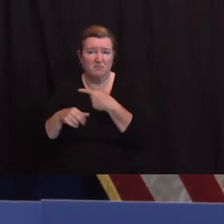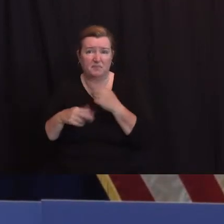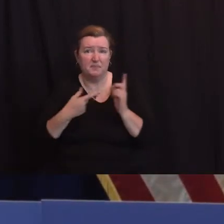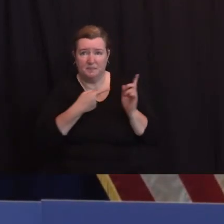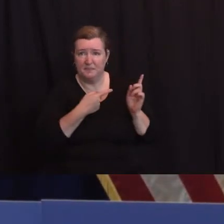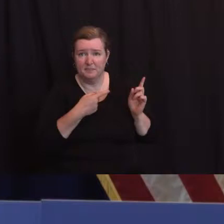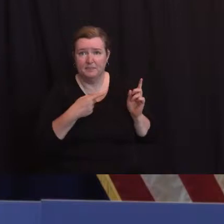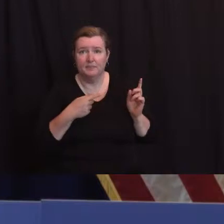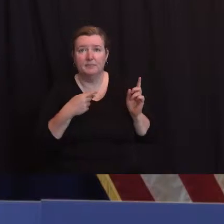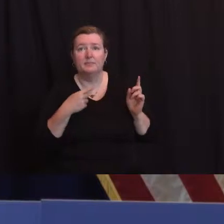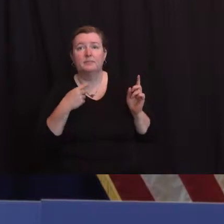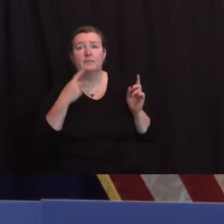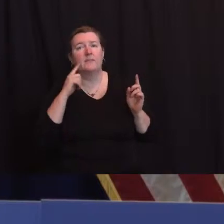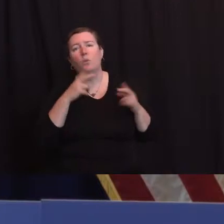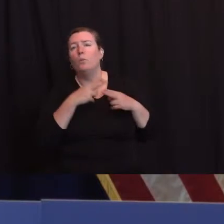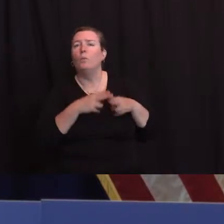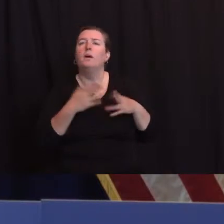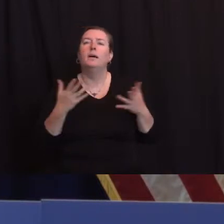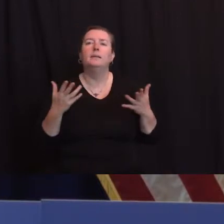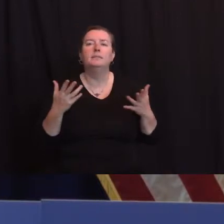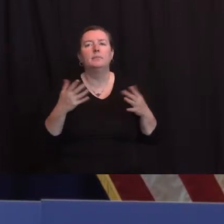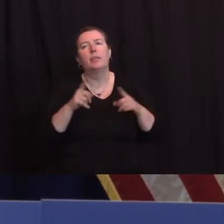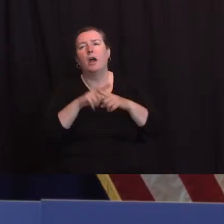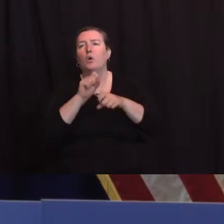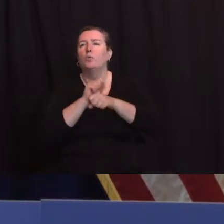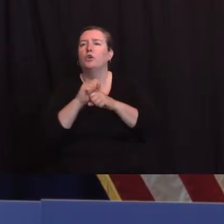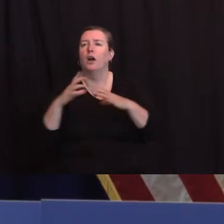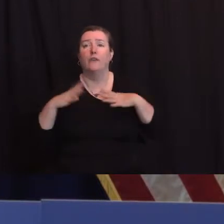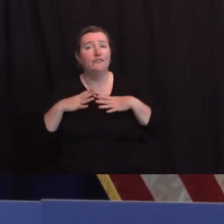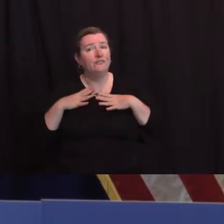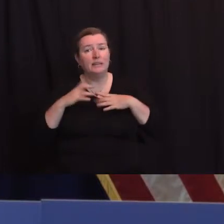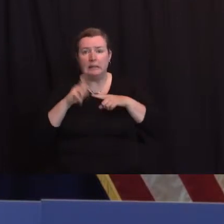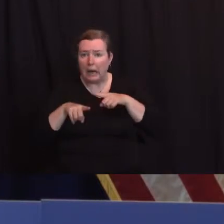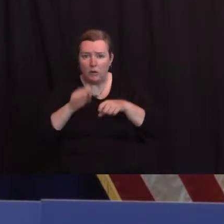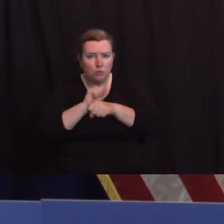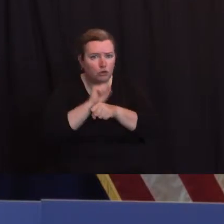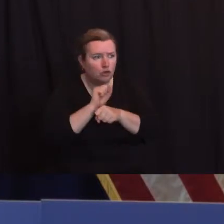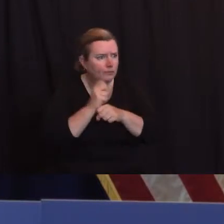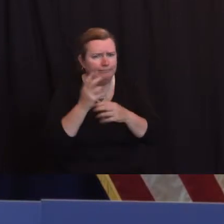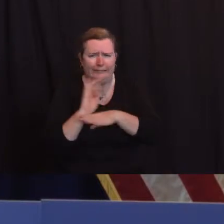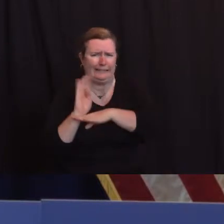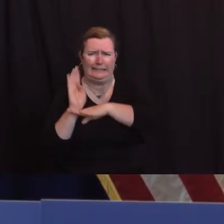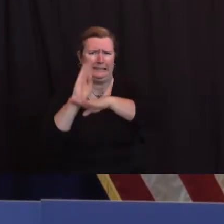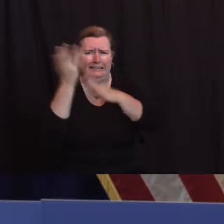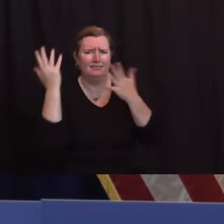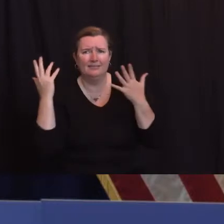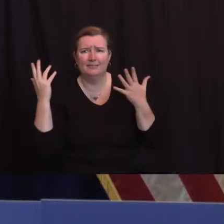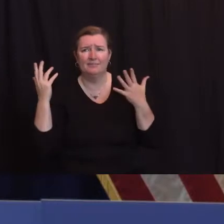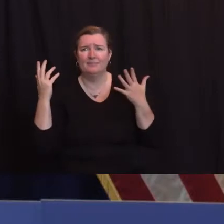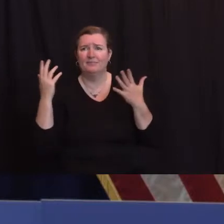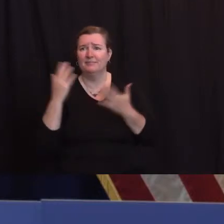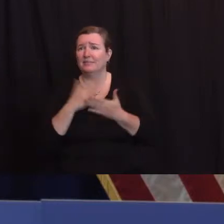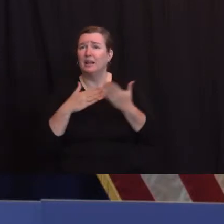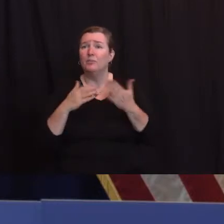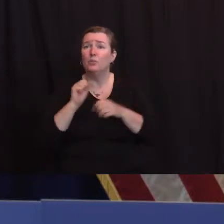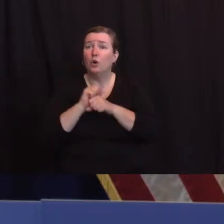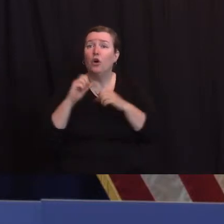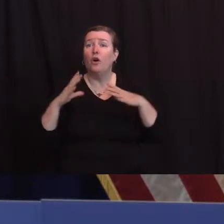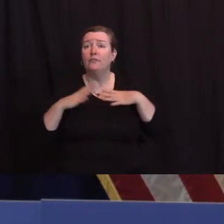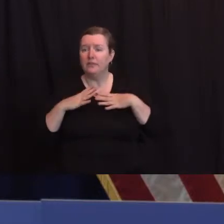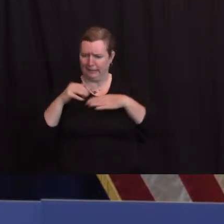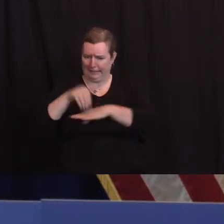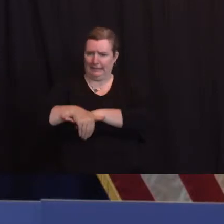reasons. You know, I can't get off from work. Are there appointments, later at night or, on a